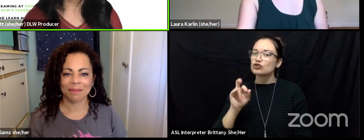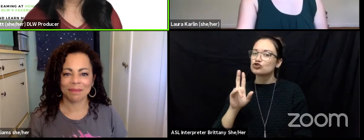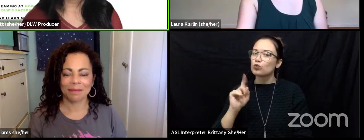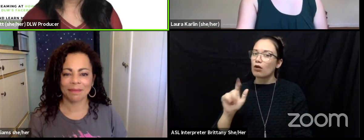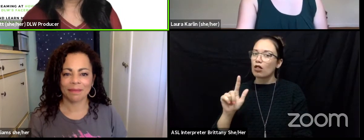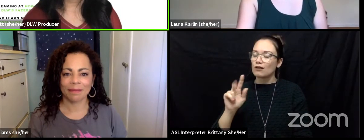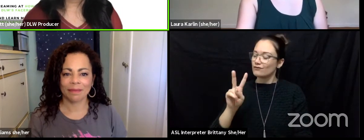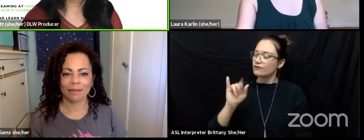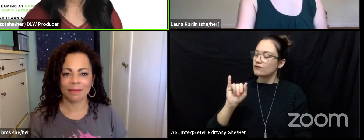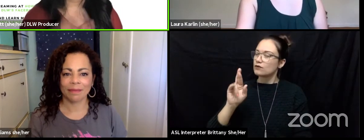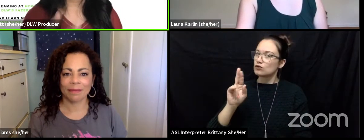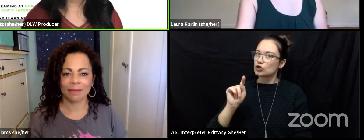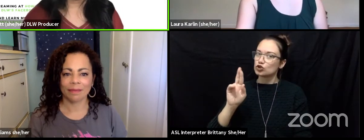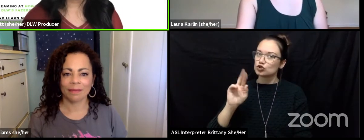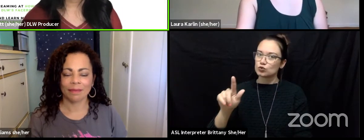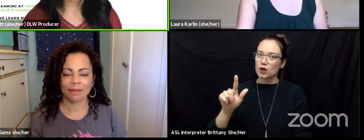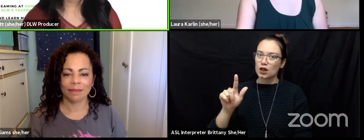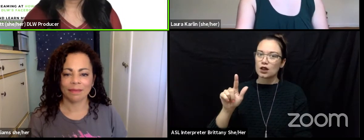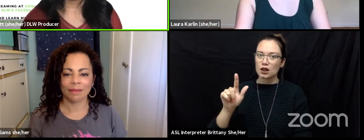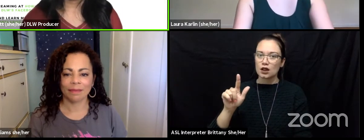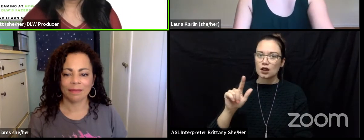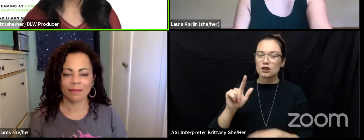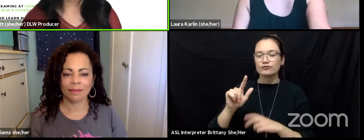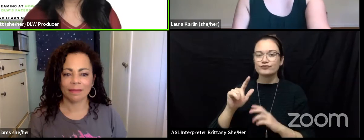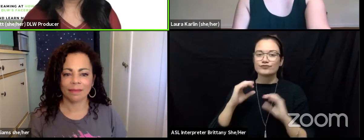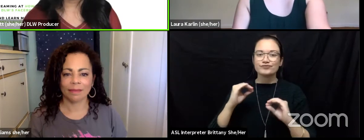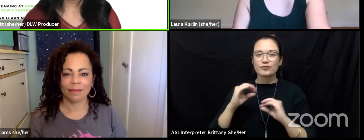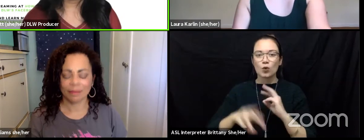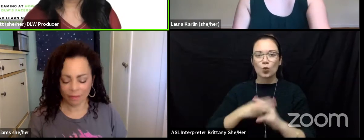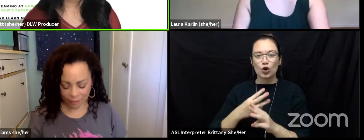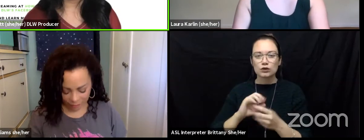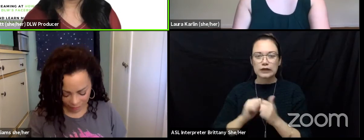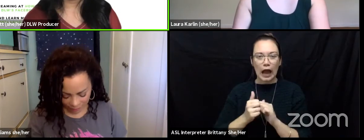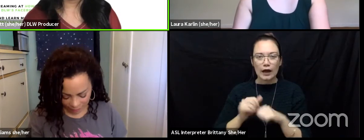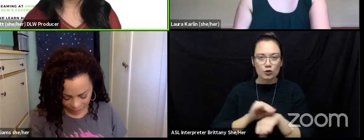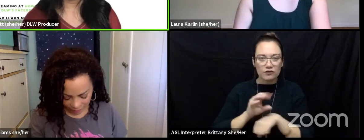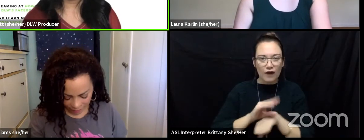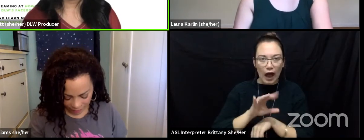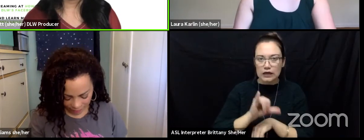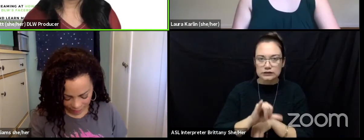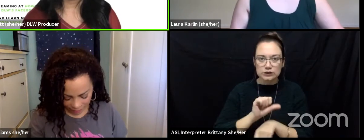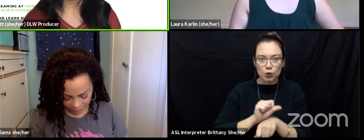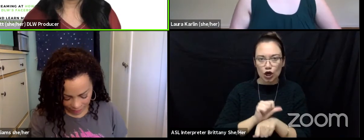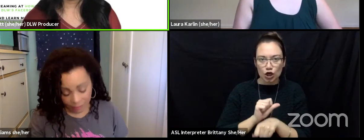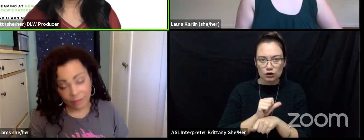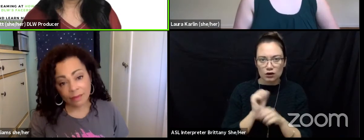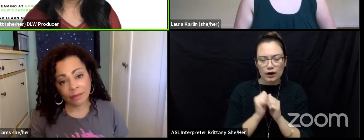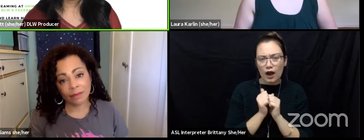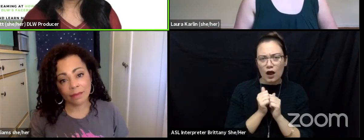So what would you advise in terms of doing the work in this environment that we're in right now?